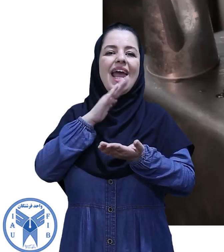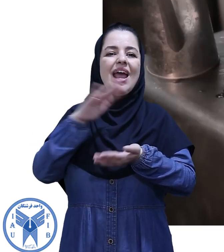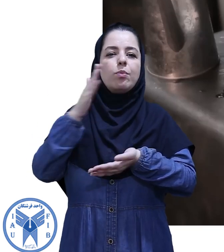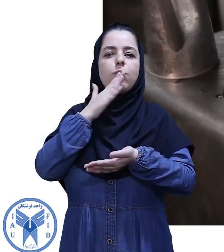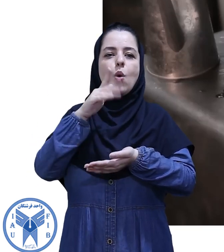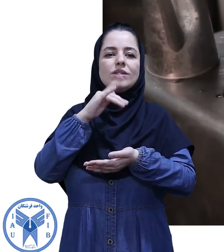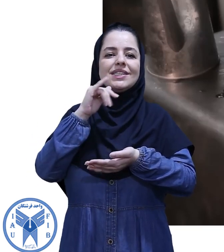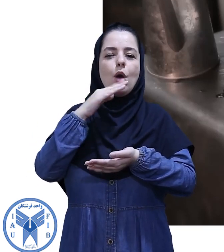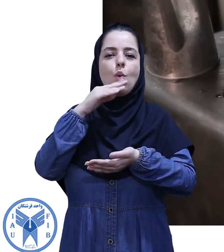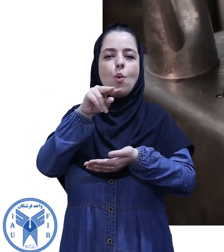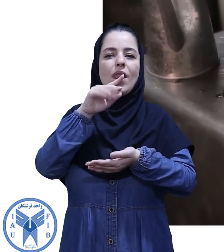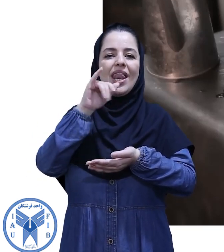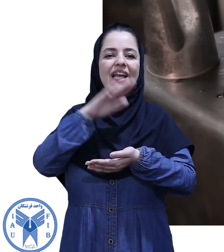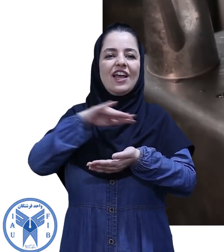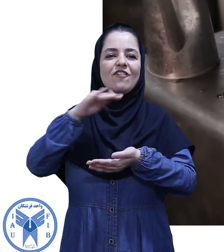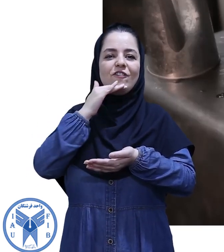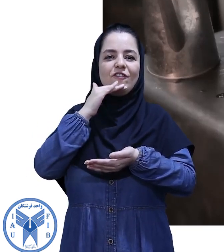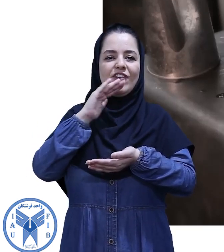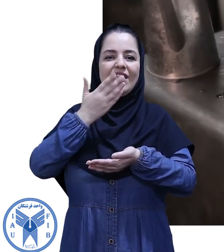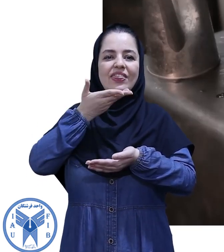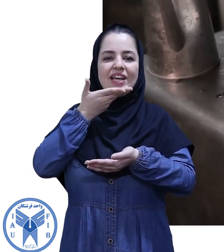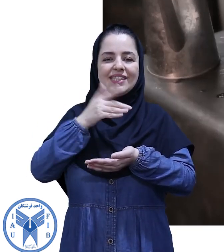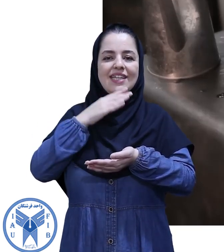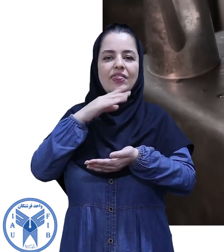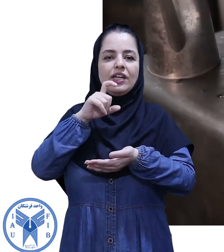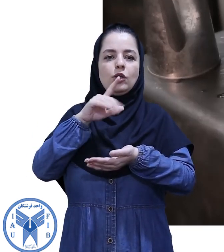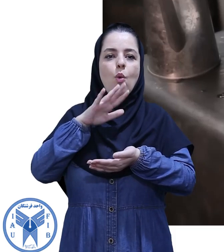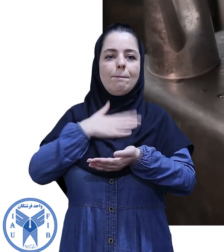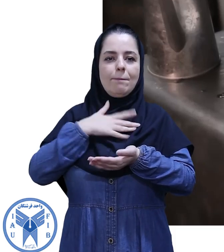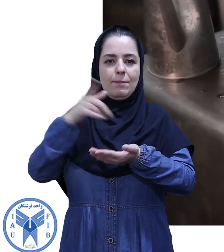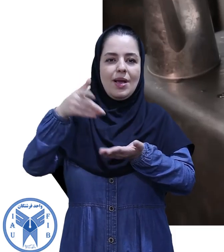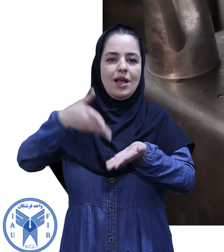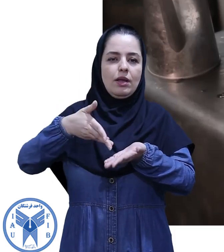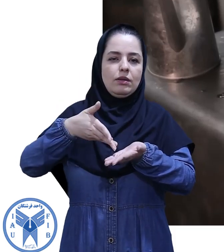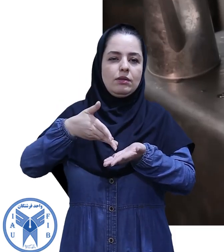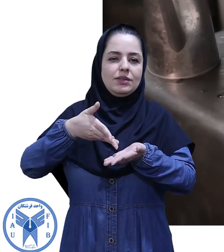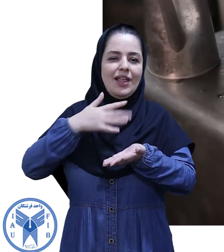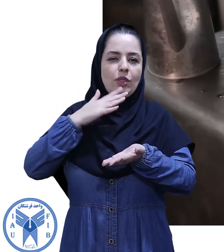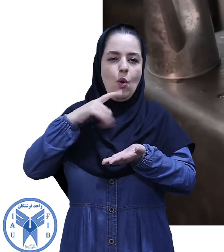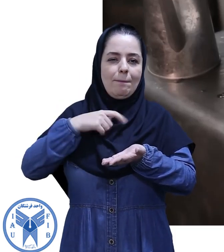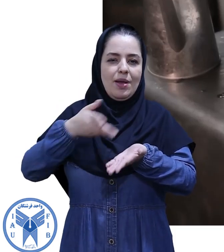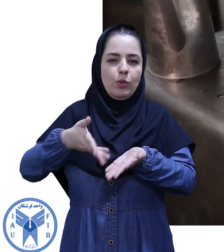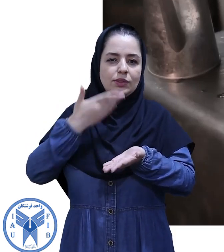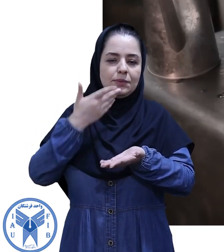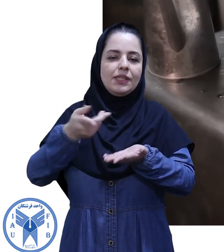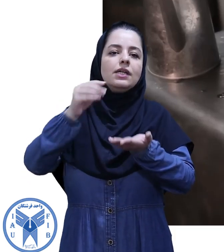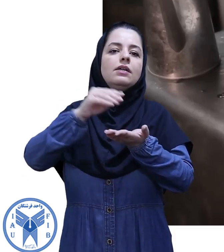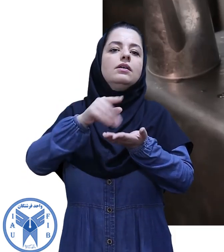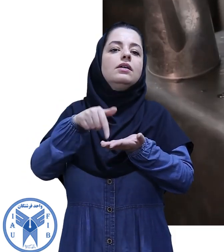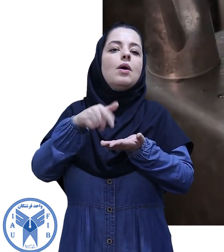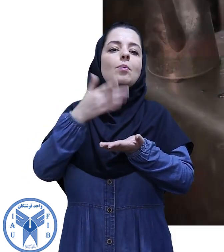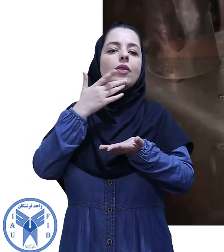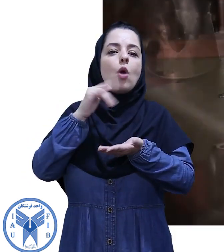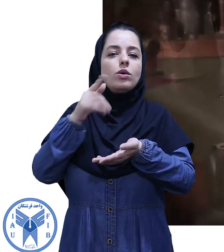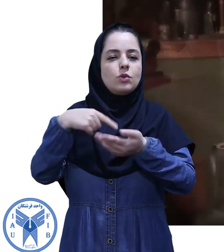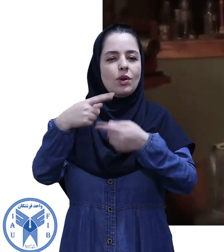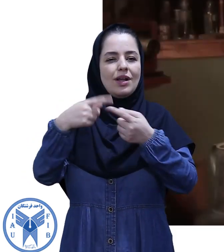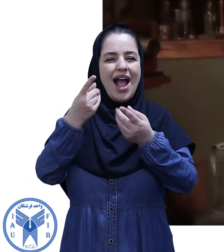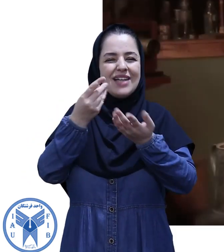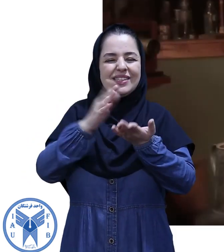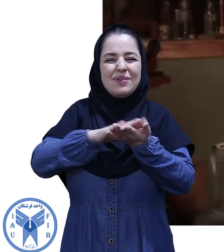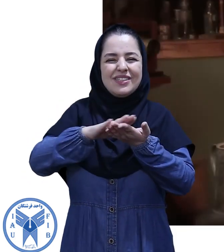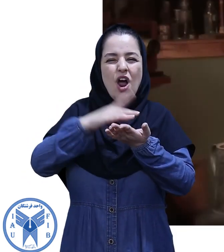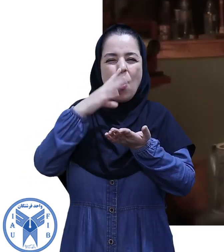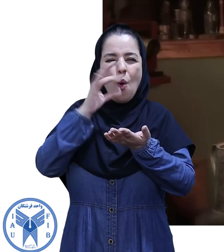drawing process that has been fixed with hypo. Sodium thiosulfate is the modern term. Its